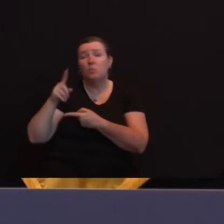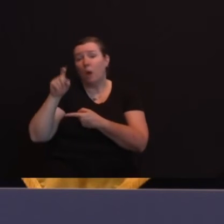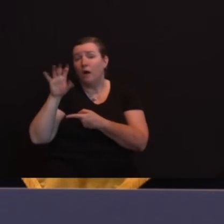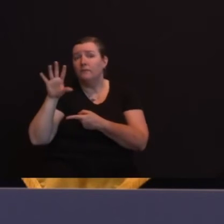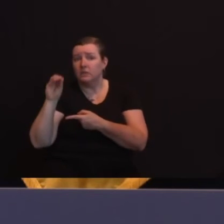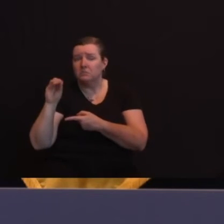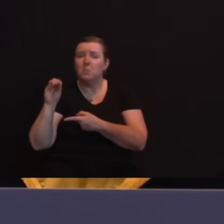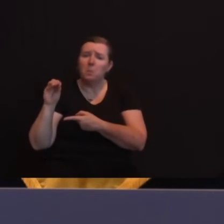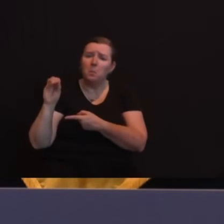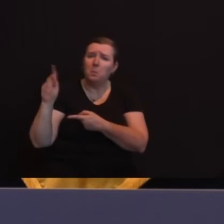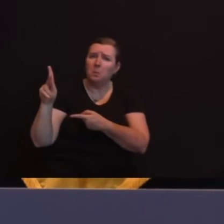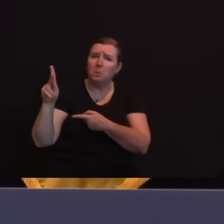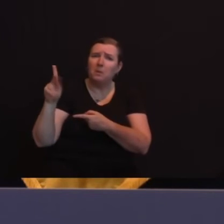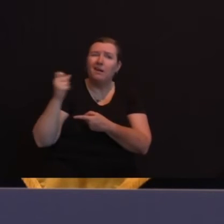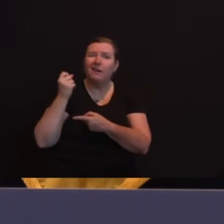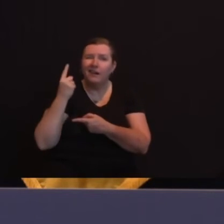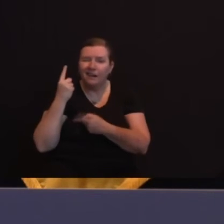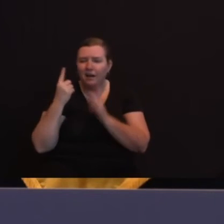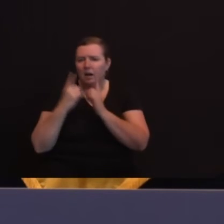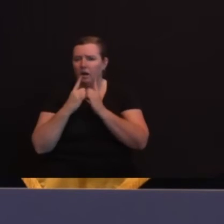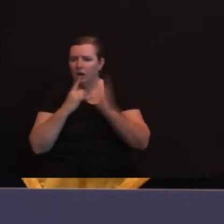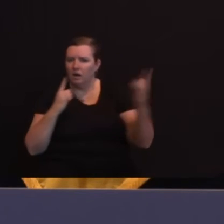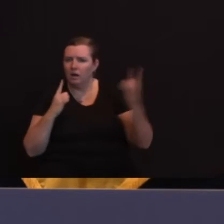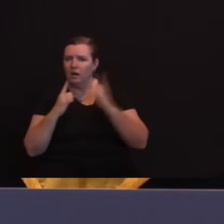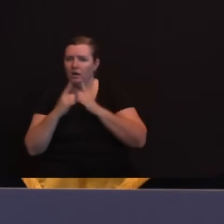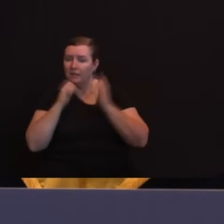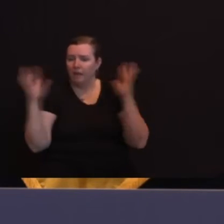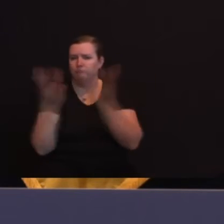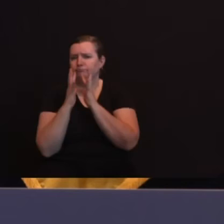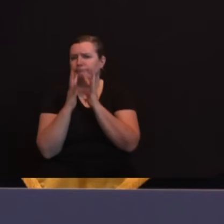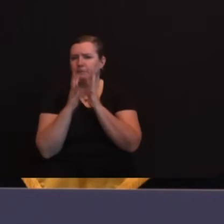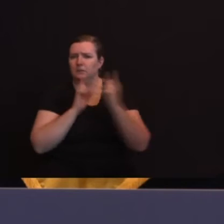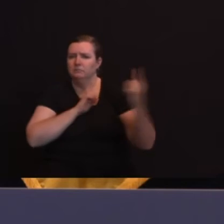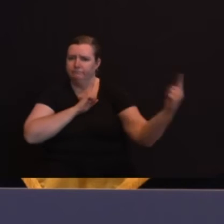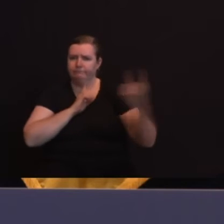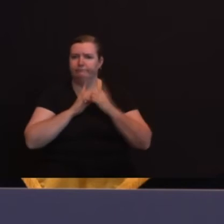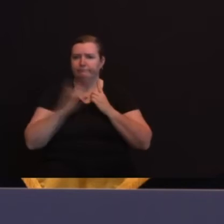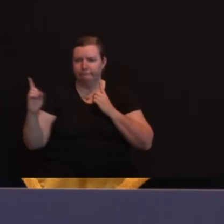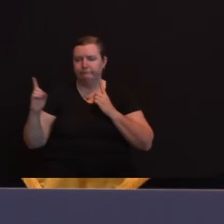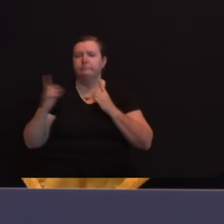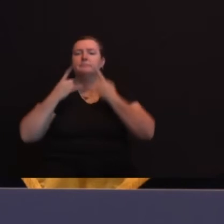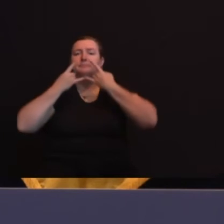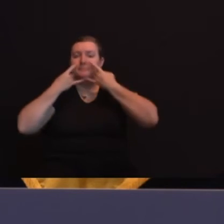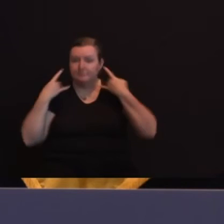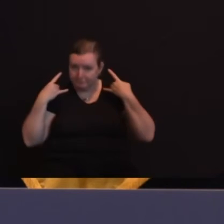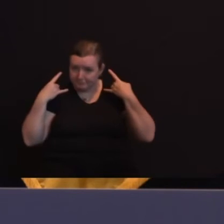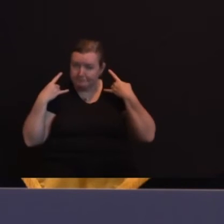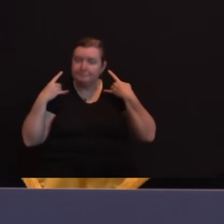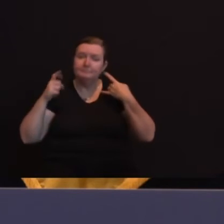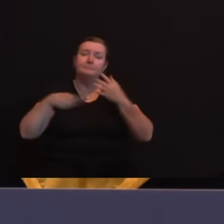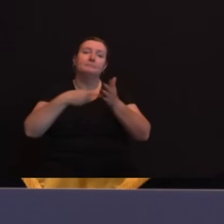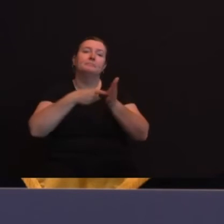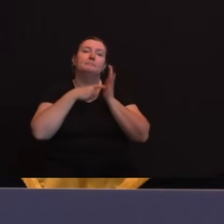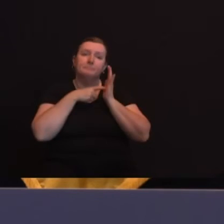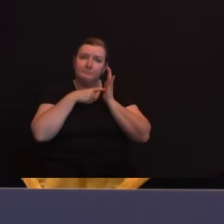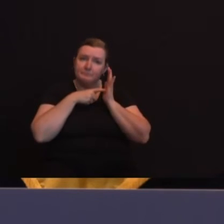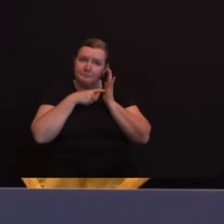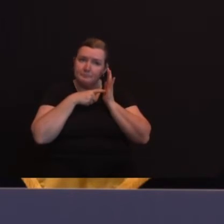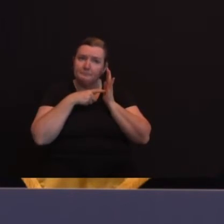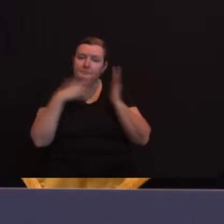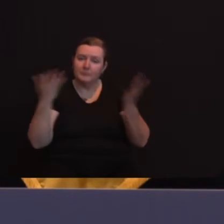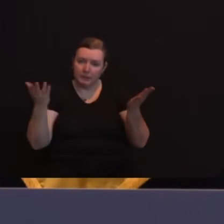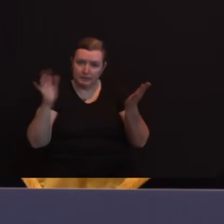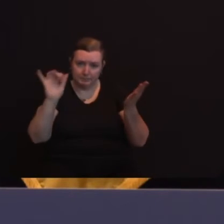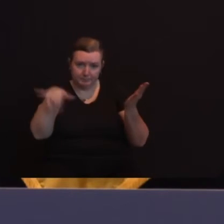it is today, and it will be when the 150 goes into effect. Social distancing, face coverings, et cetera, are also part